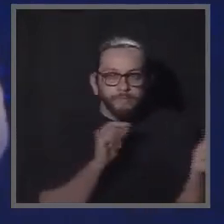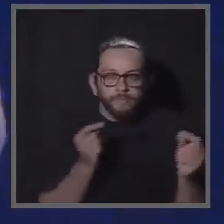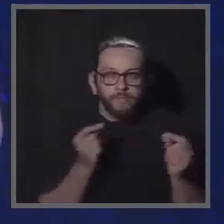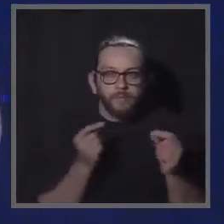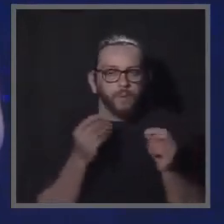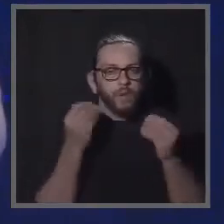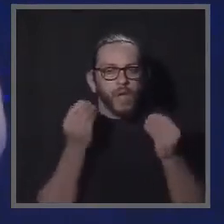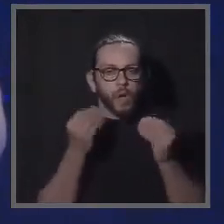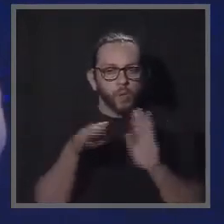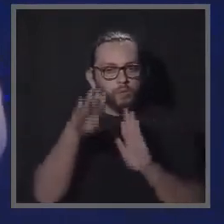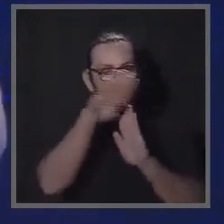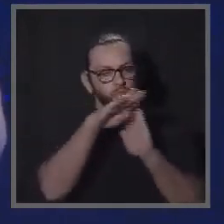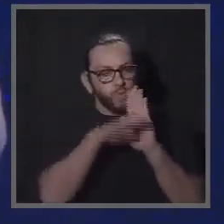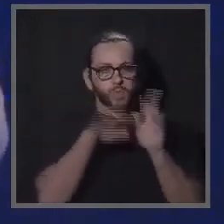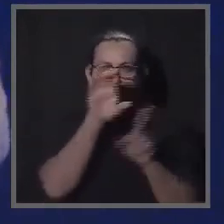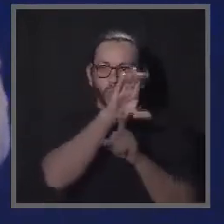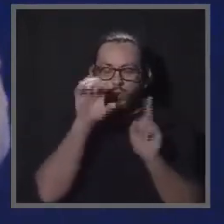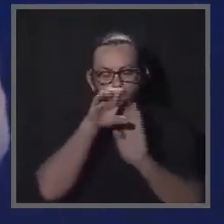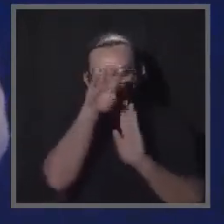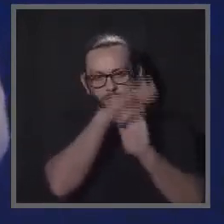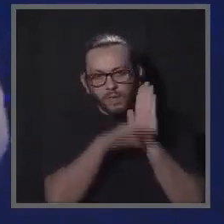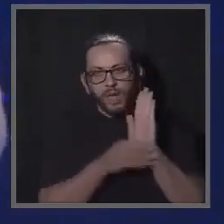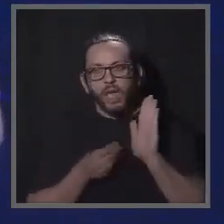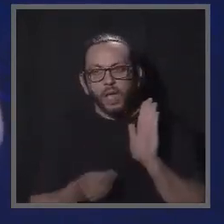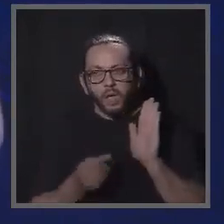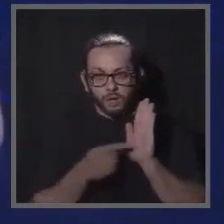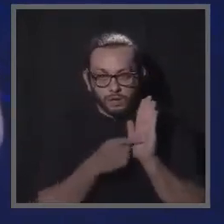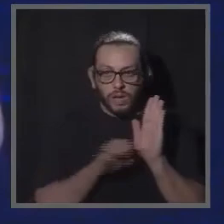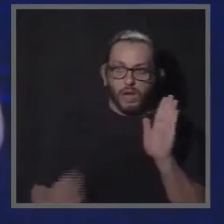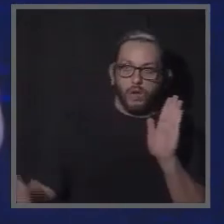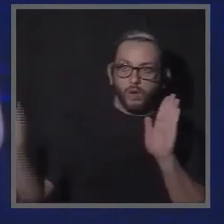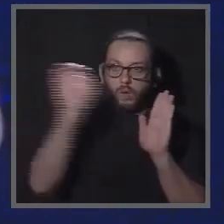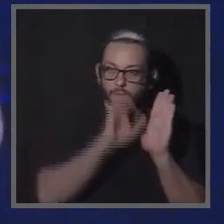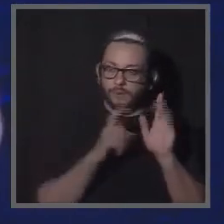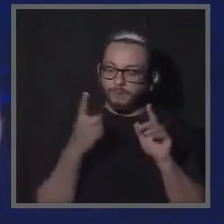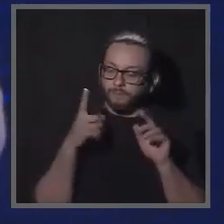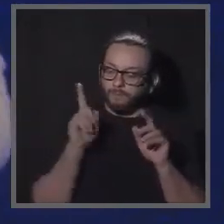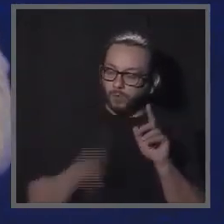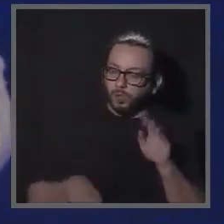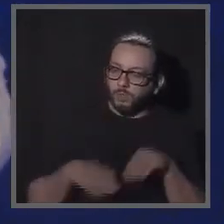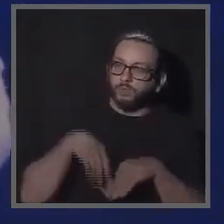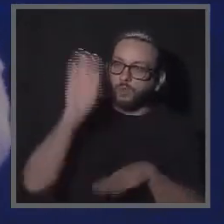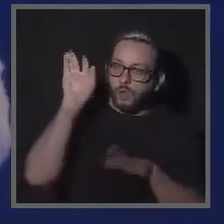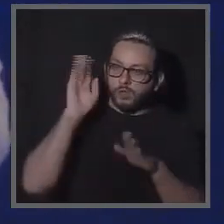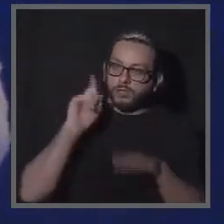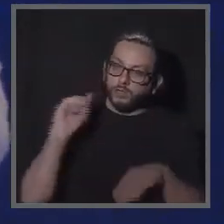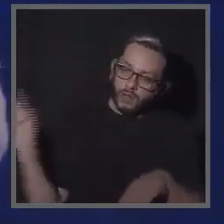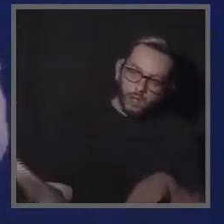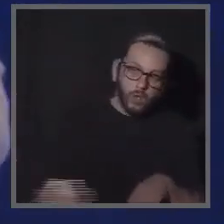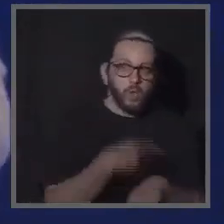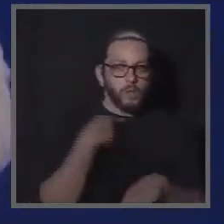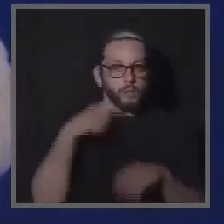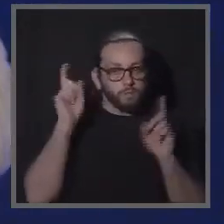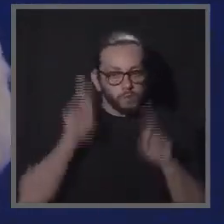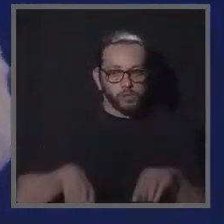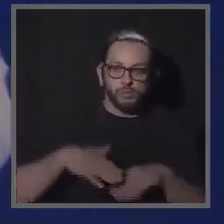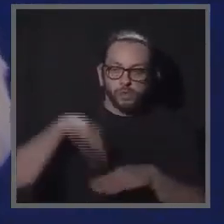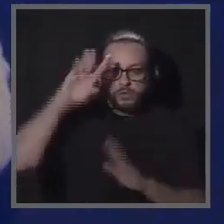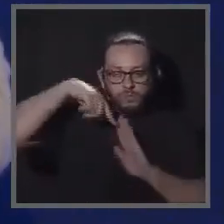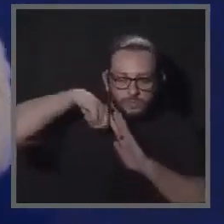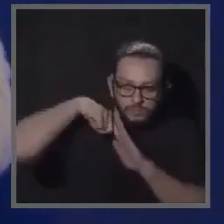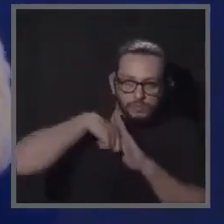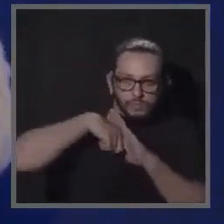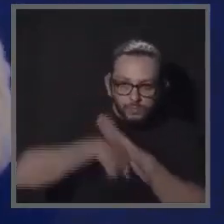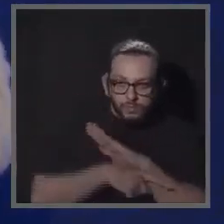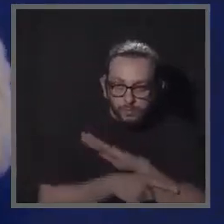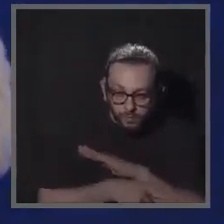and regarding cultural programming. That is something that is still only starting in Europe, something that we have to further discuss